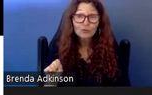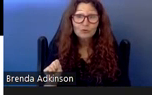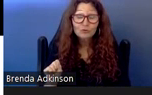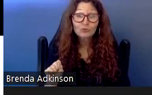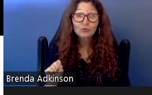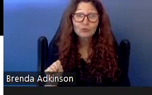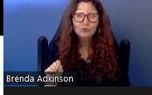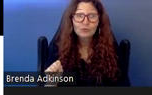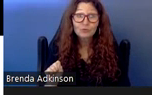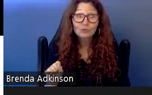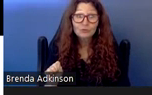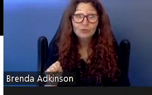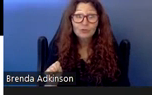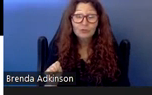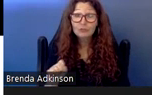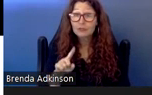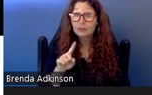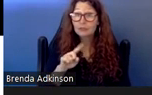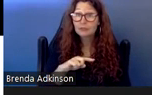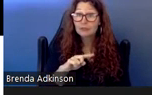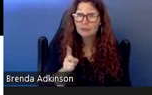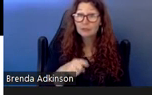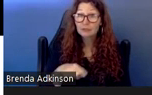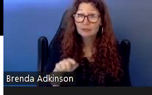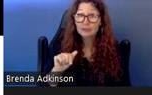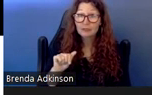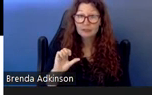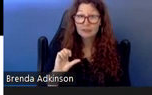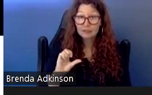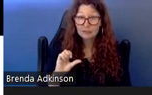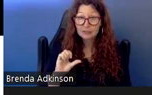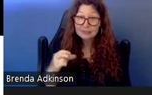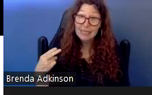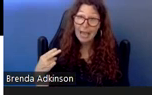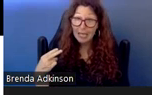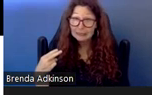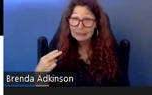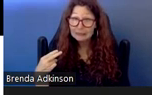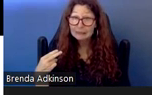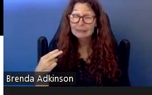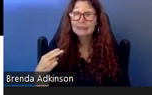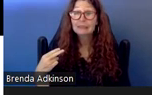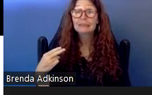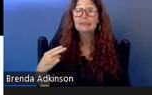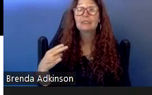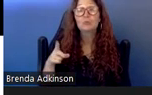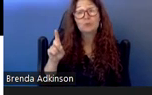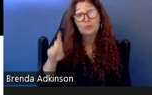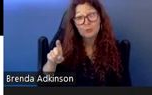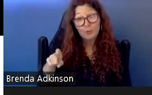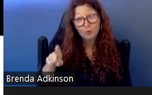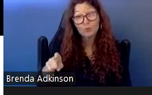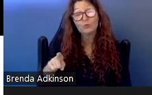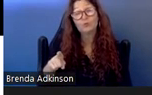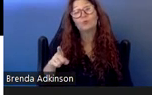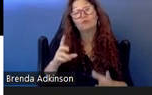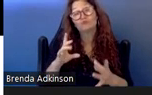unfortunately, Zach Usher, who was supposed to provide closing remarks,